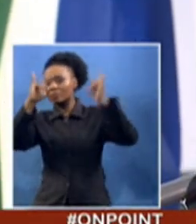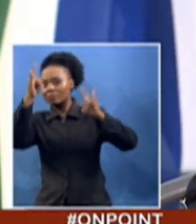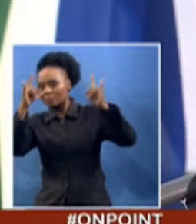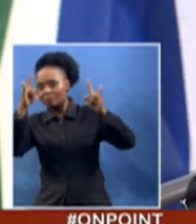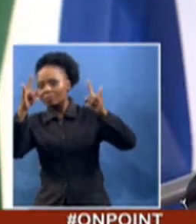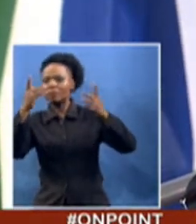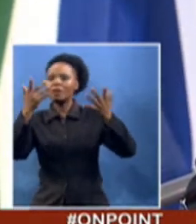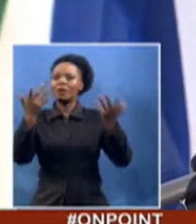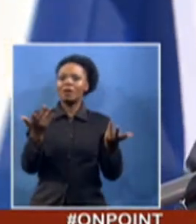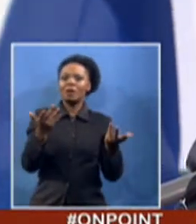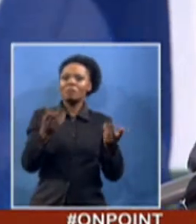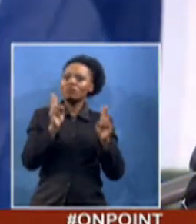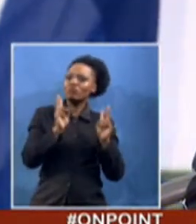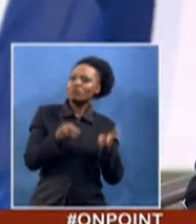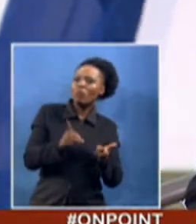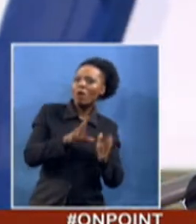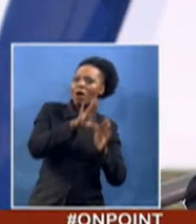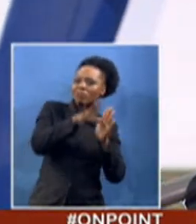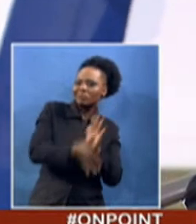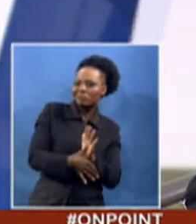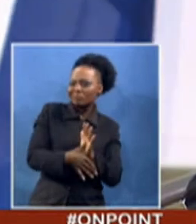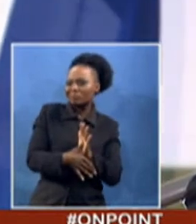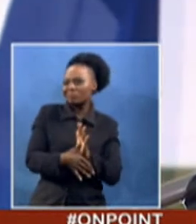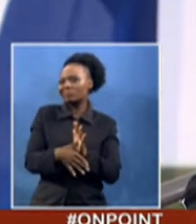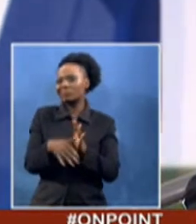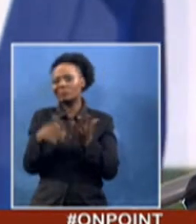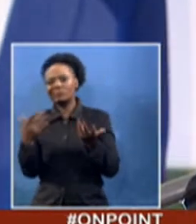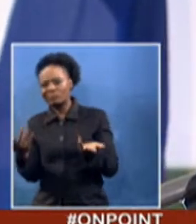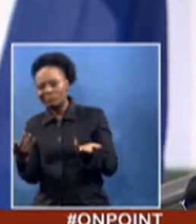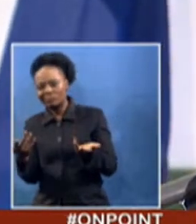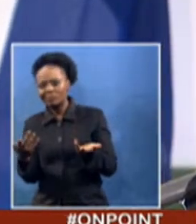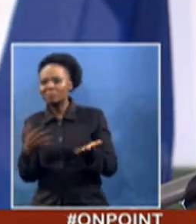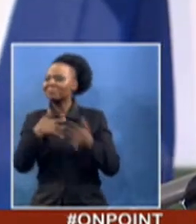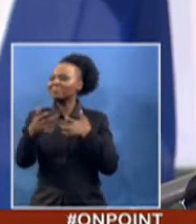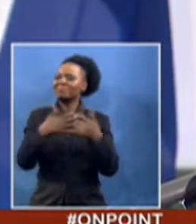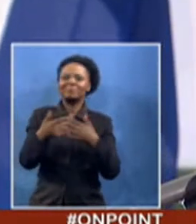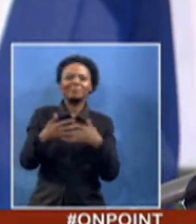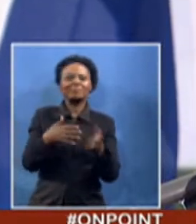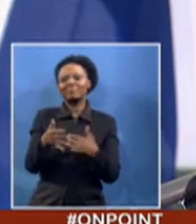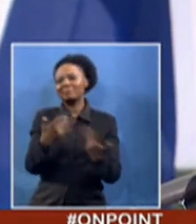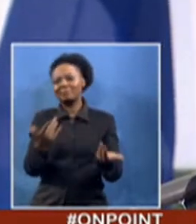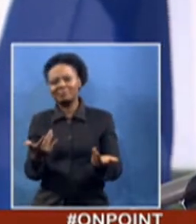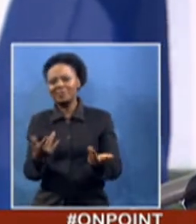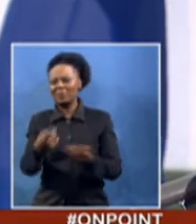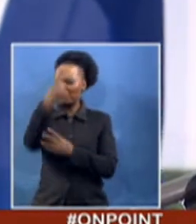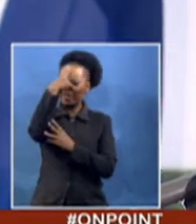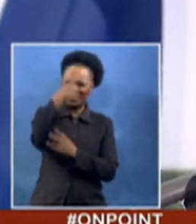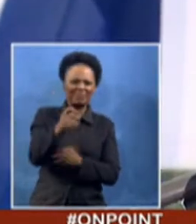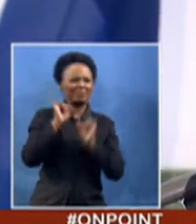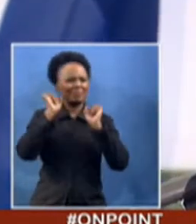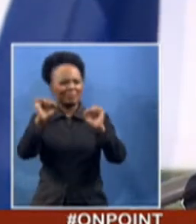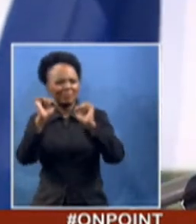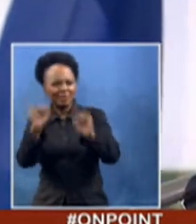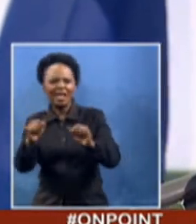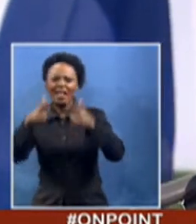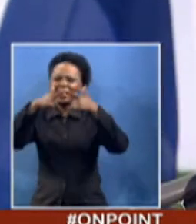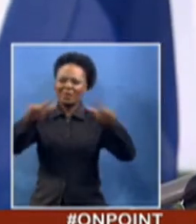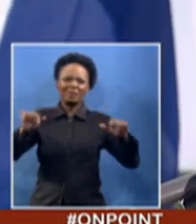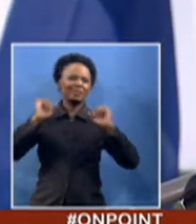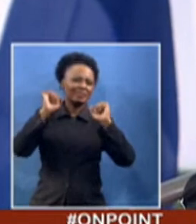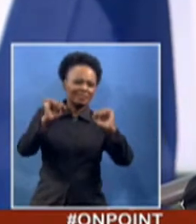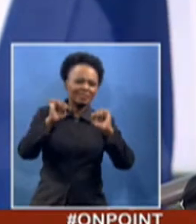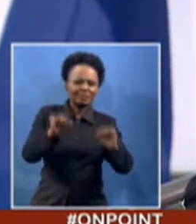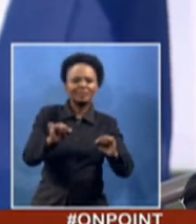able-bodied or living with disability, regardless of their beliefs, their language, or